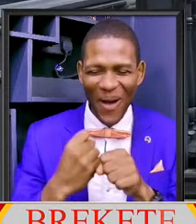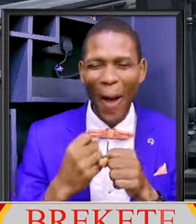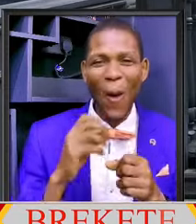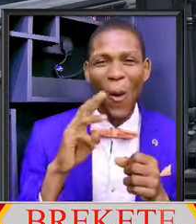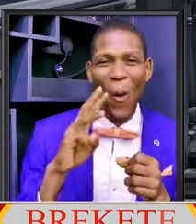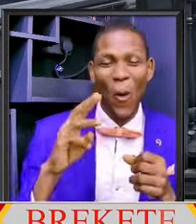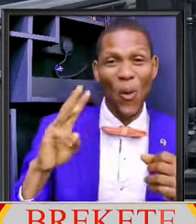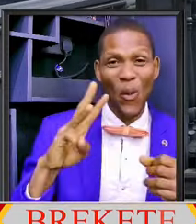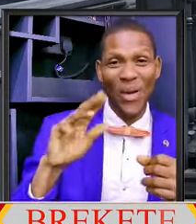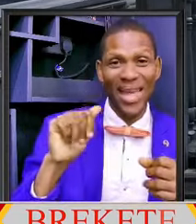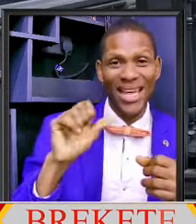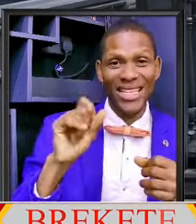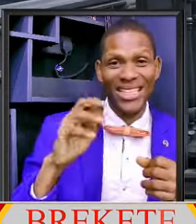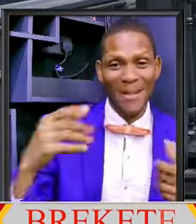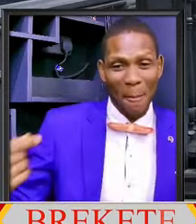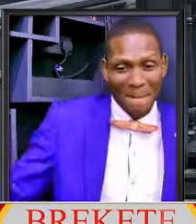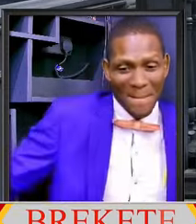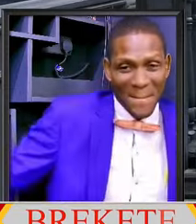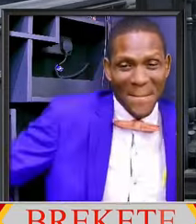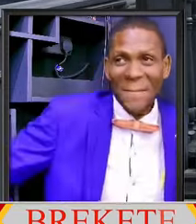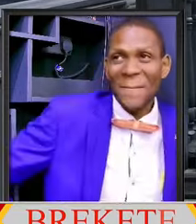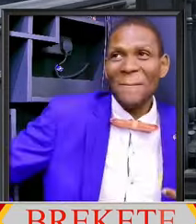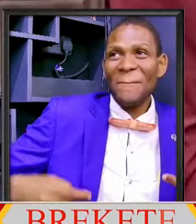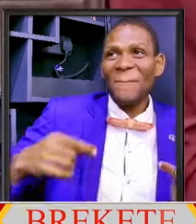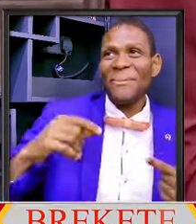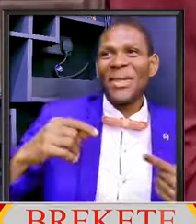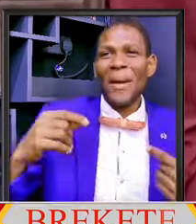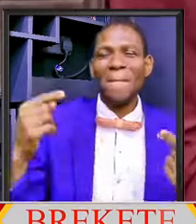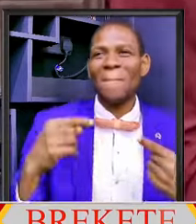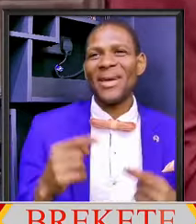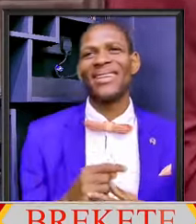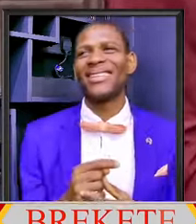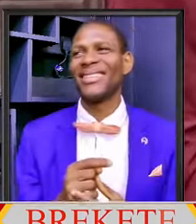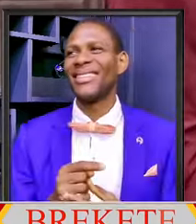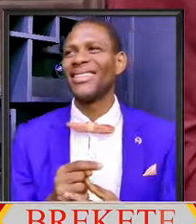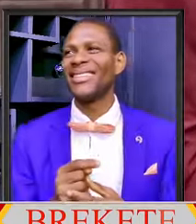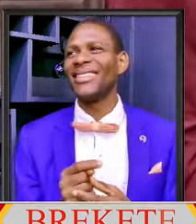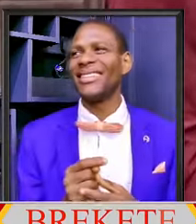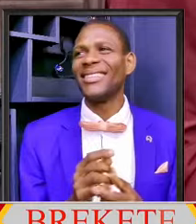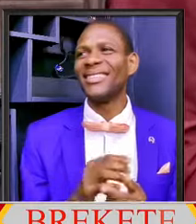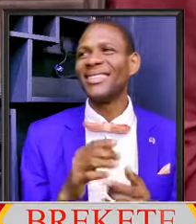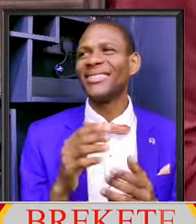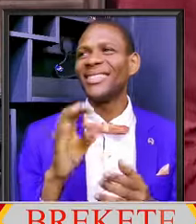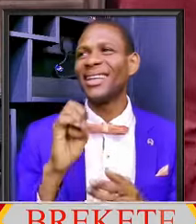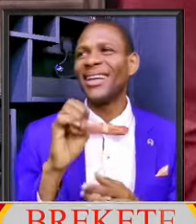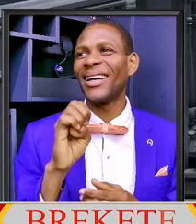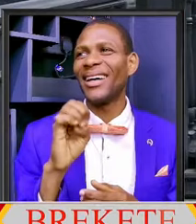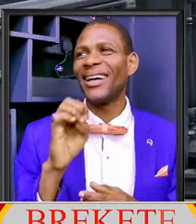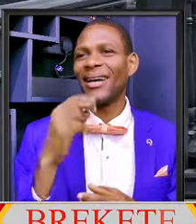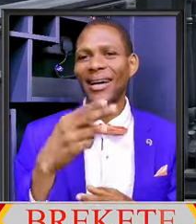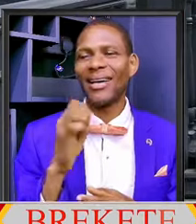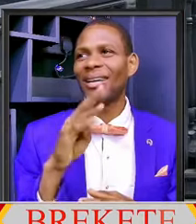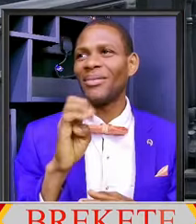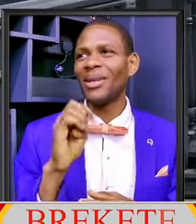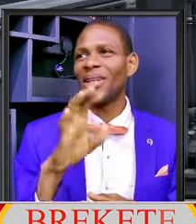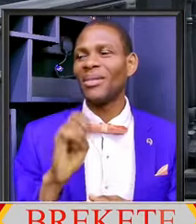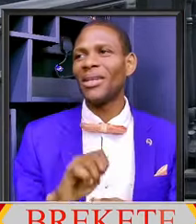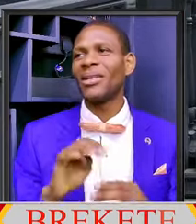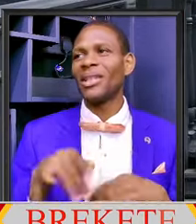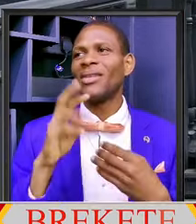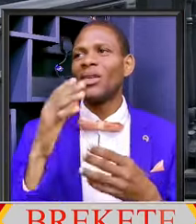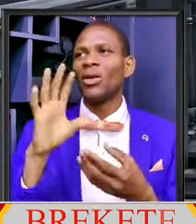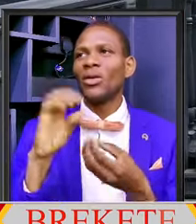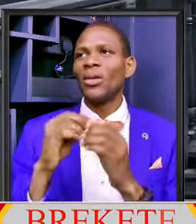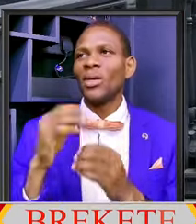May he never experience man do. Thank you, Hembe Lembe. Please give her your number, ma.